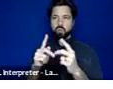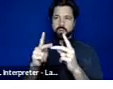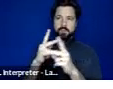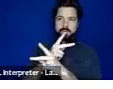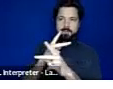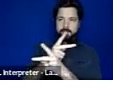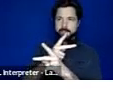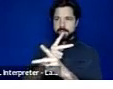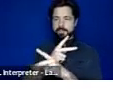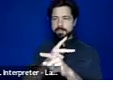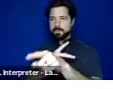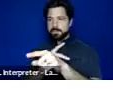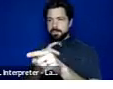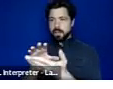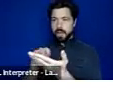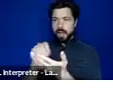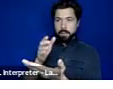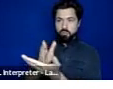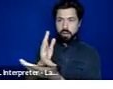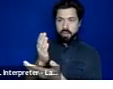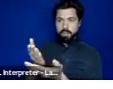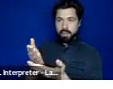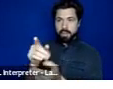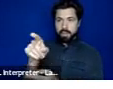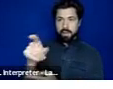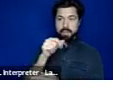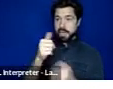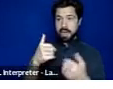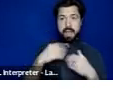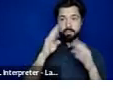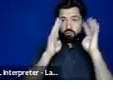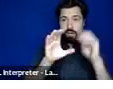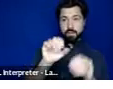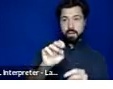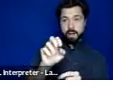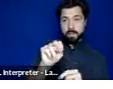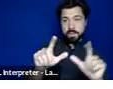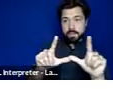Creative Commons licensed can be used in your course and how it can be used.